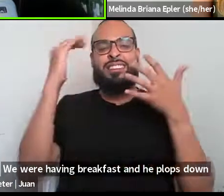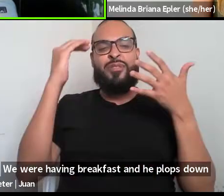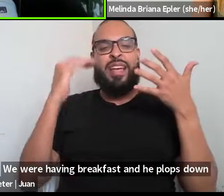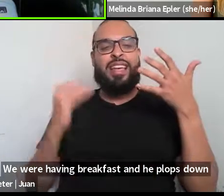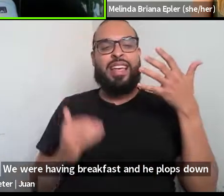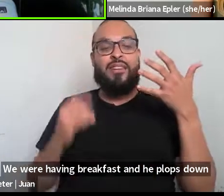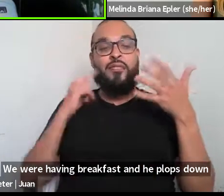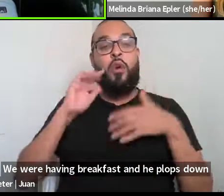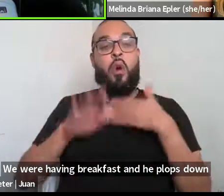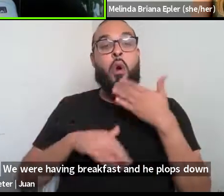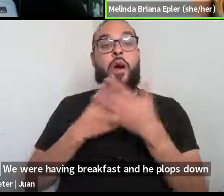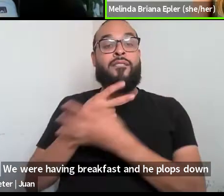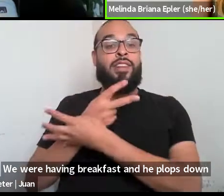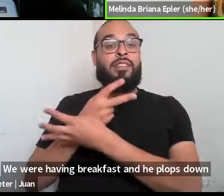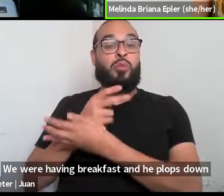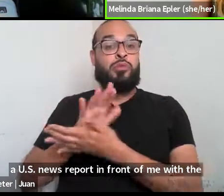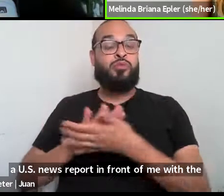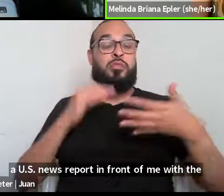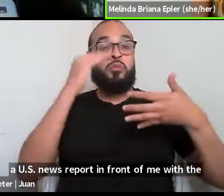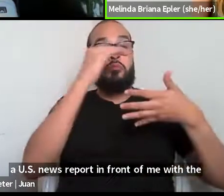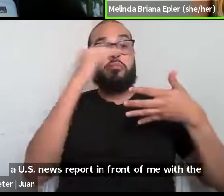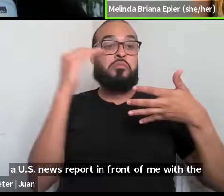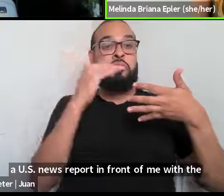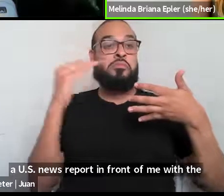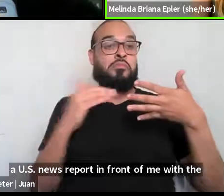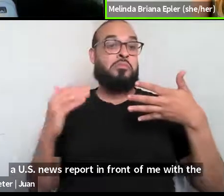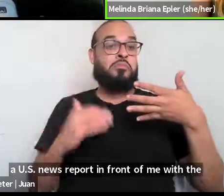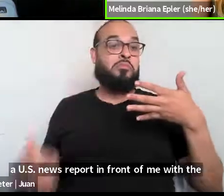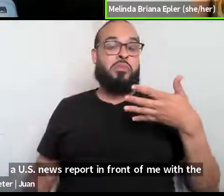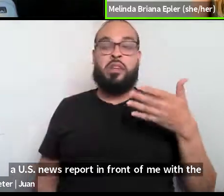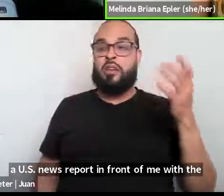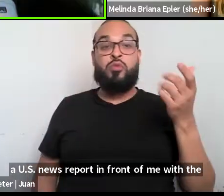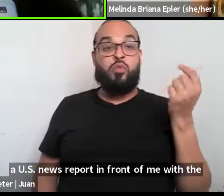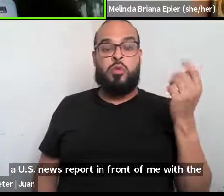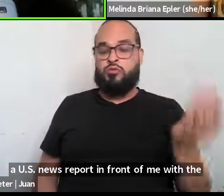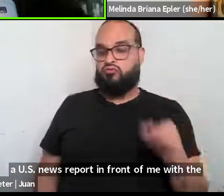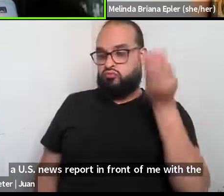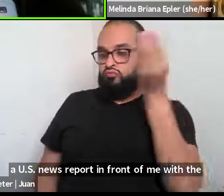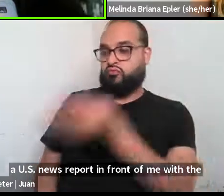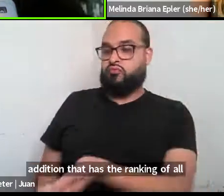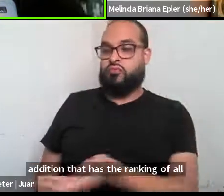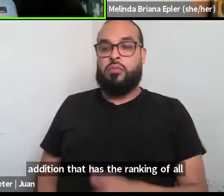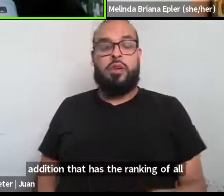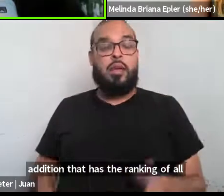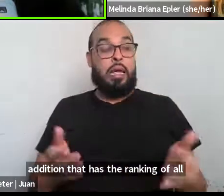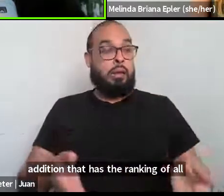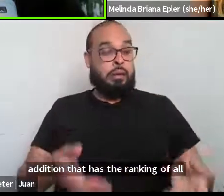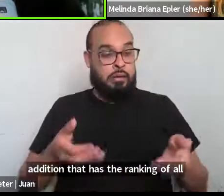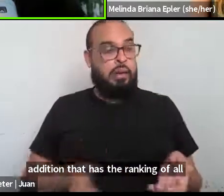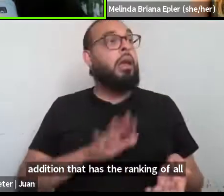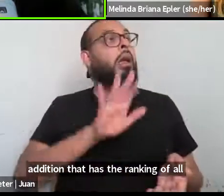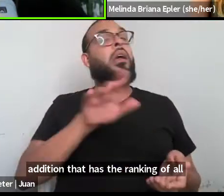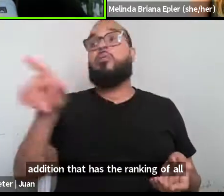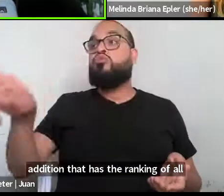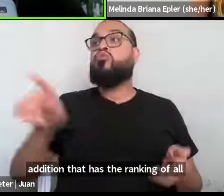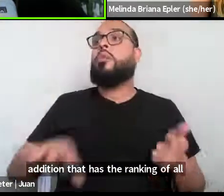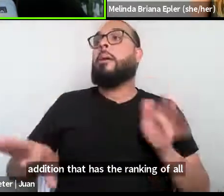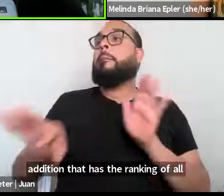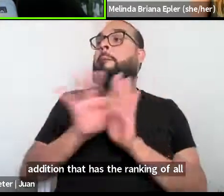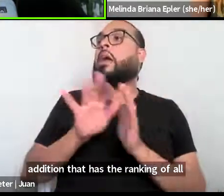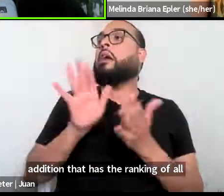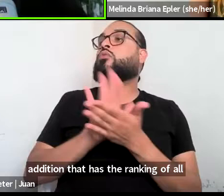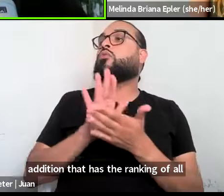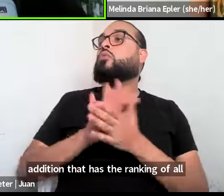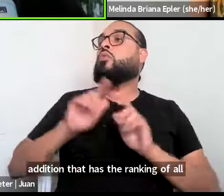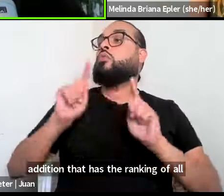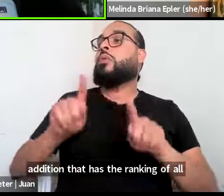the graduate schools. And he plops it up in front of me and says, pick out a school to go to. He said,